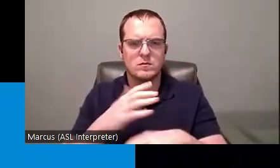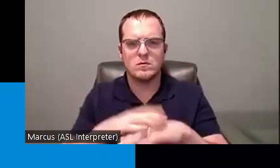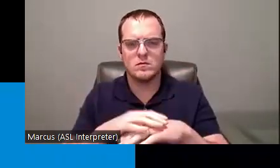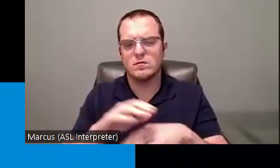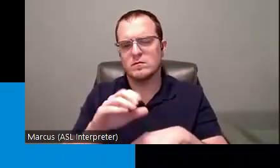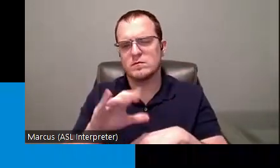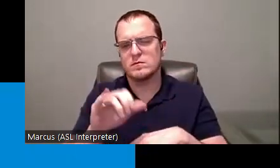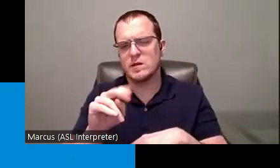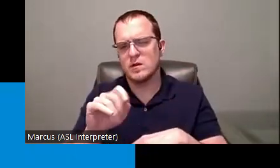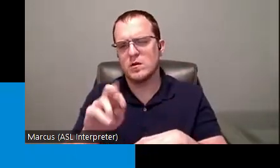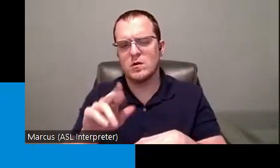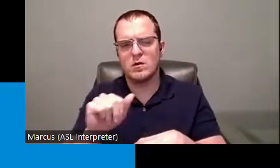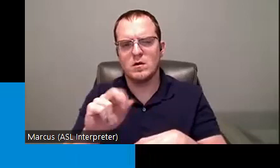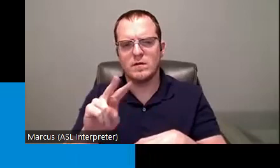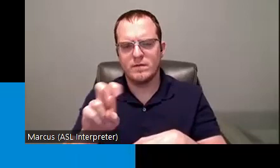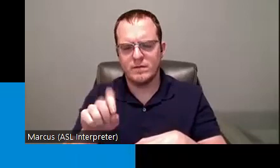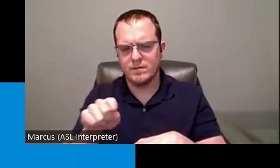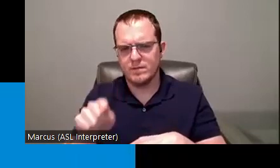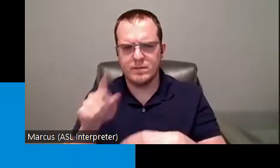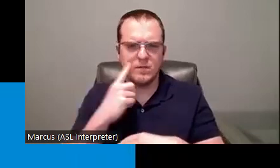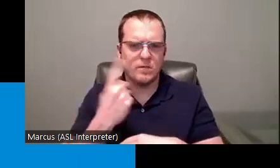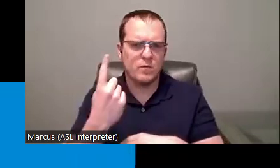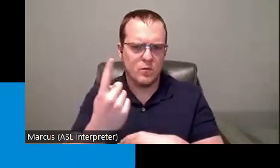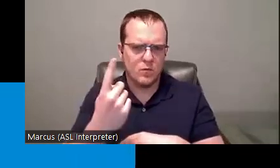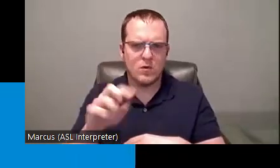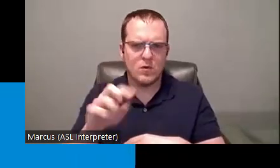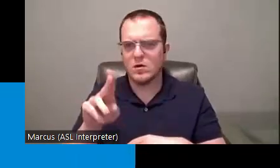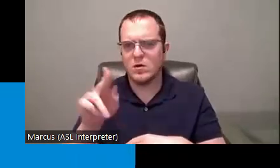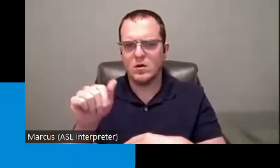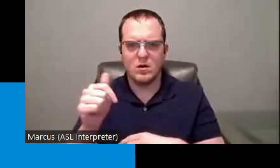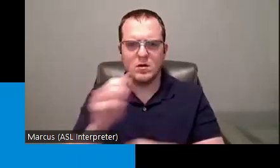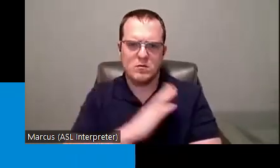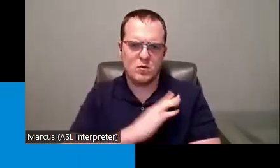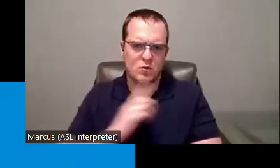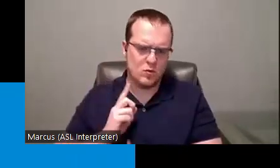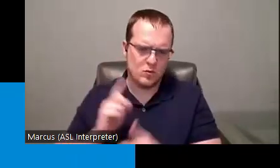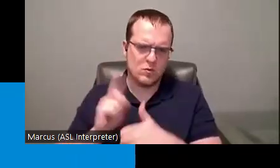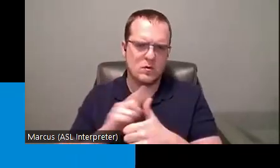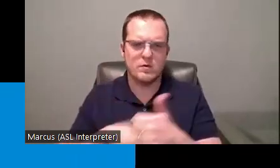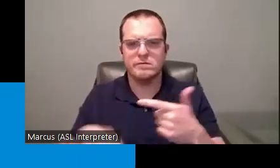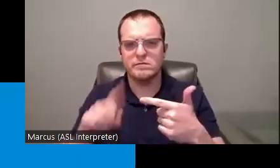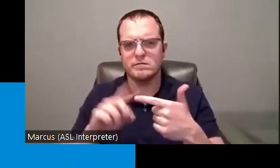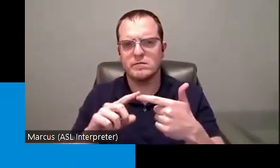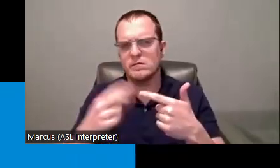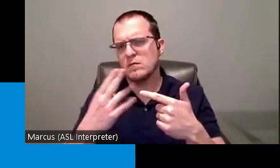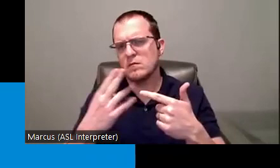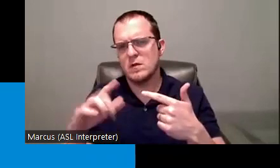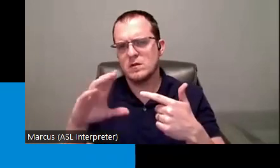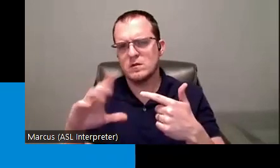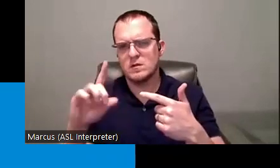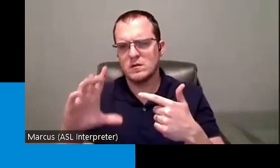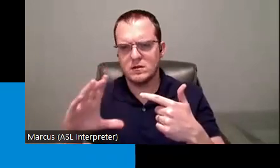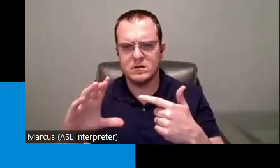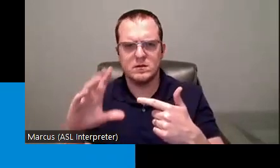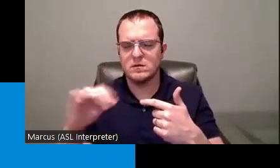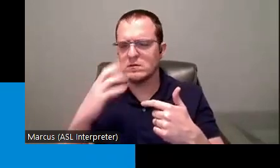Avenue. And one of them was by the URA Board, and the other one was by the Hill CDC. Lovely